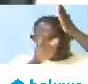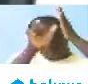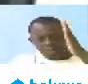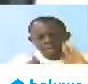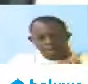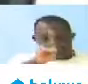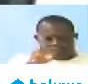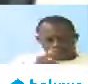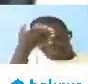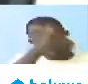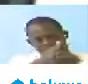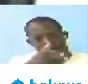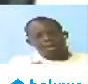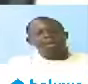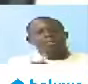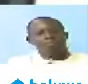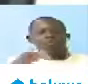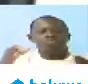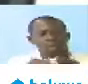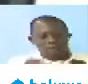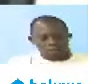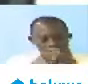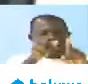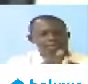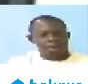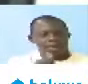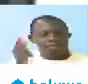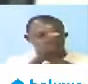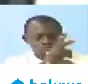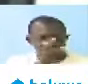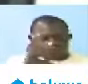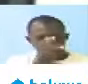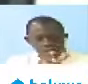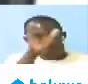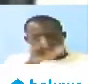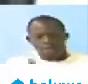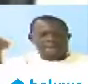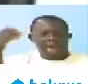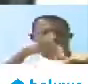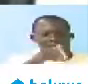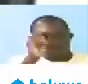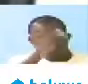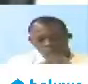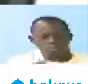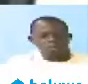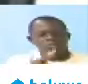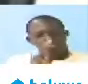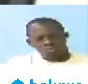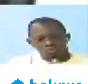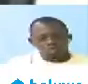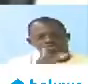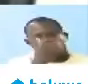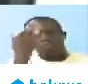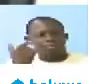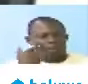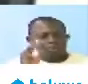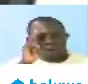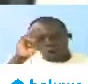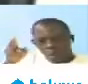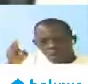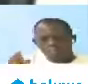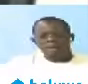there. Oni na bodyguard ul kana suo ko. I come with my bodyguards to the home. Garaje til dandang. I spend some days at home. So after